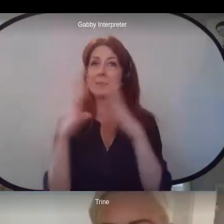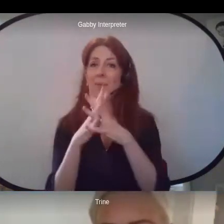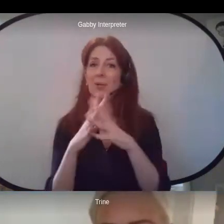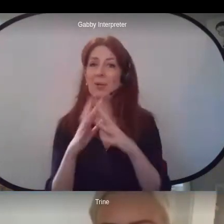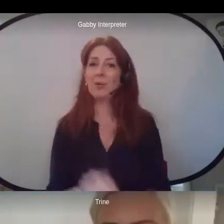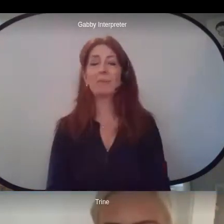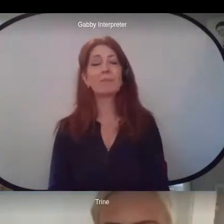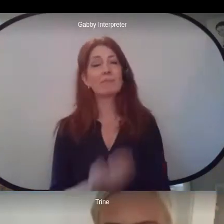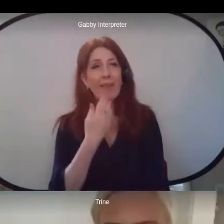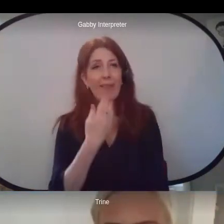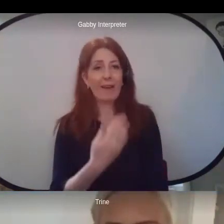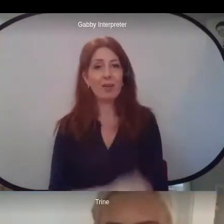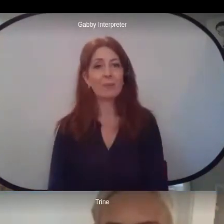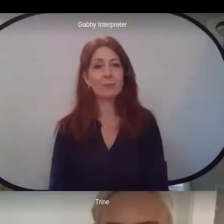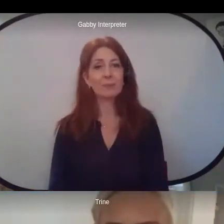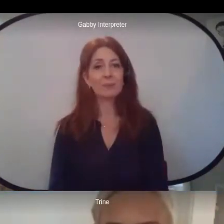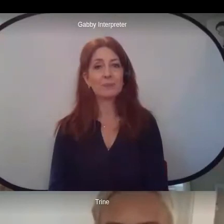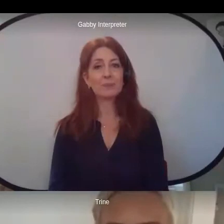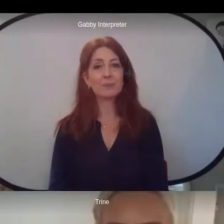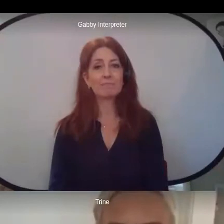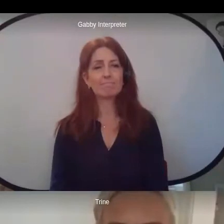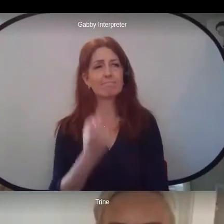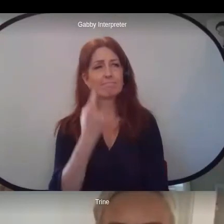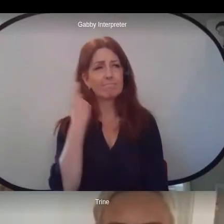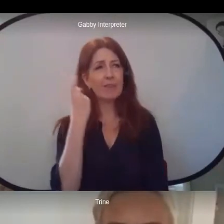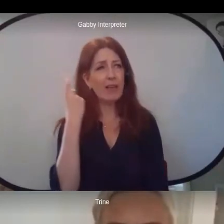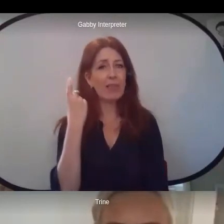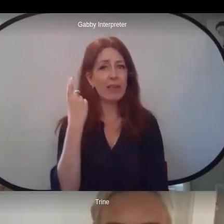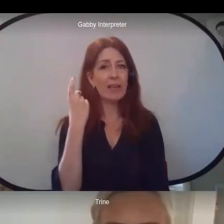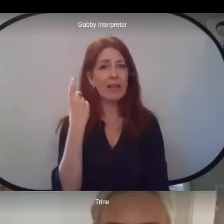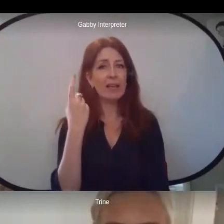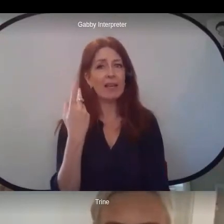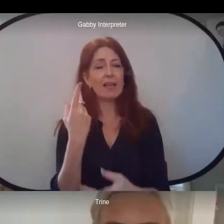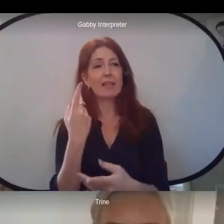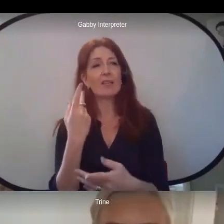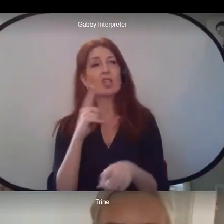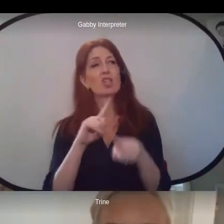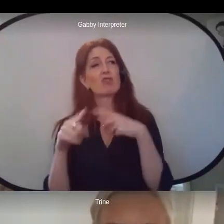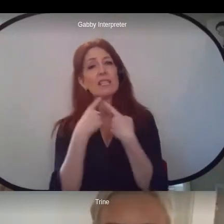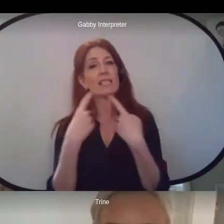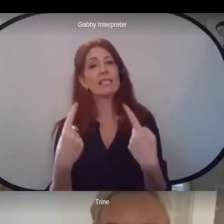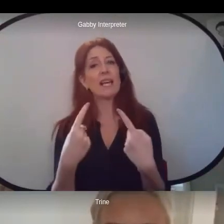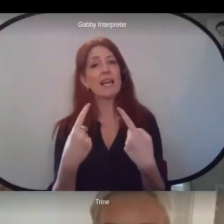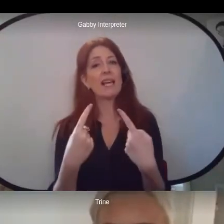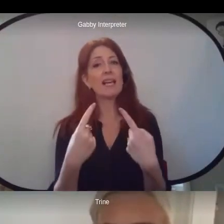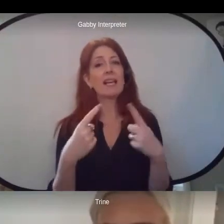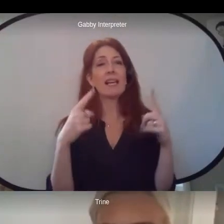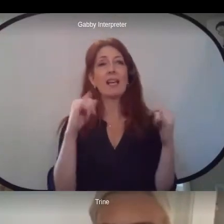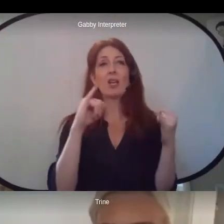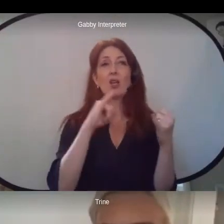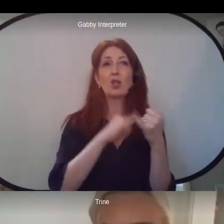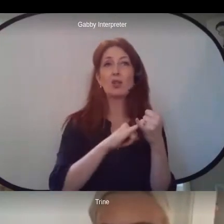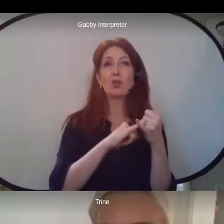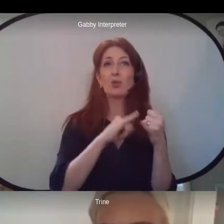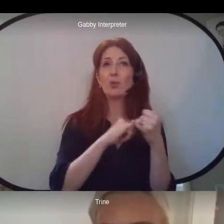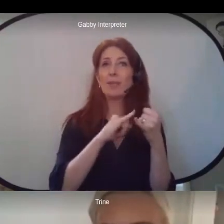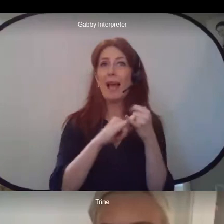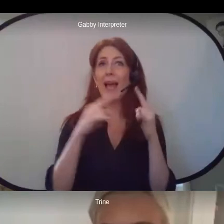thanks for that. But I think then thinking more or trying to come in a little bit more, Suzanne, Emma,